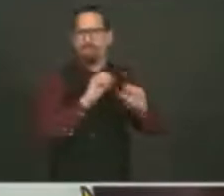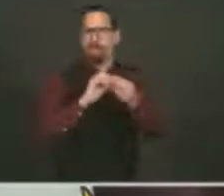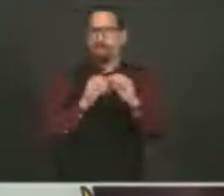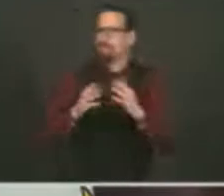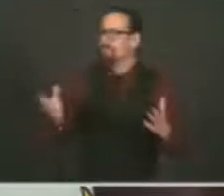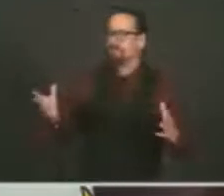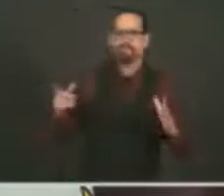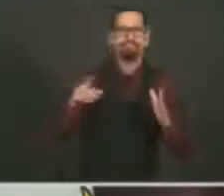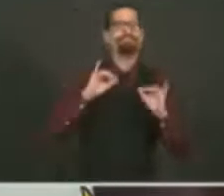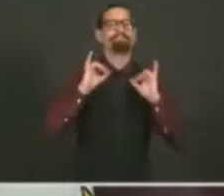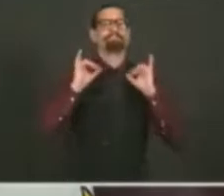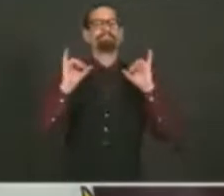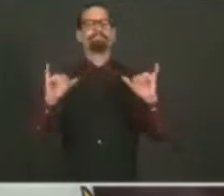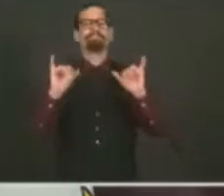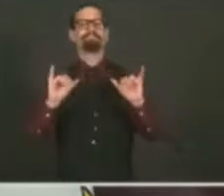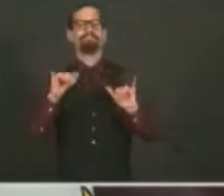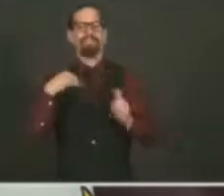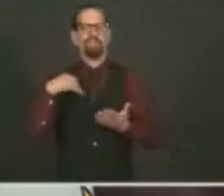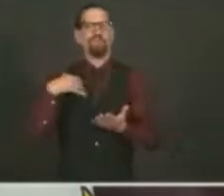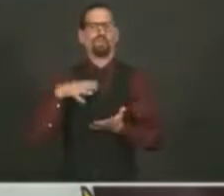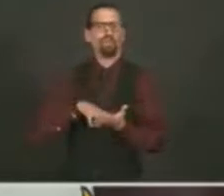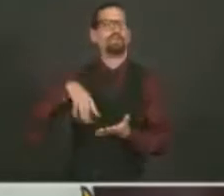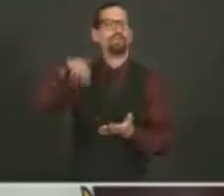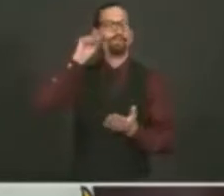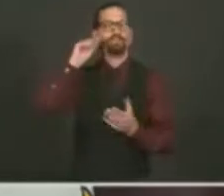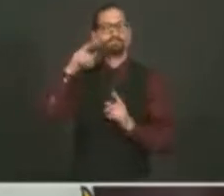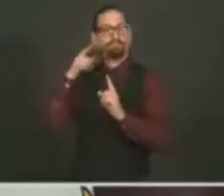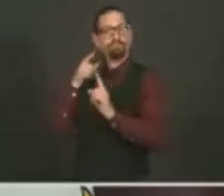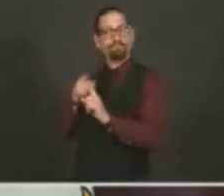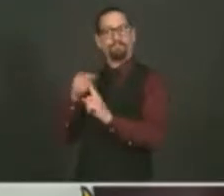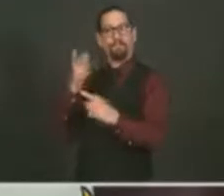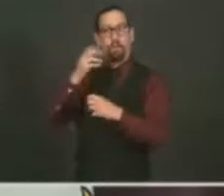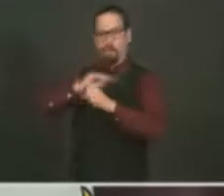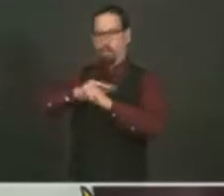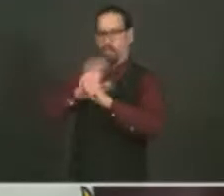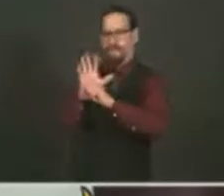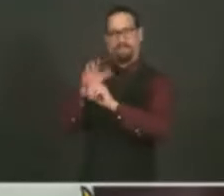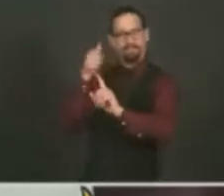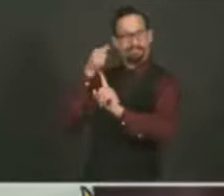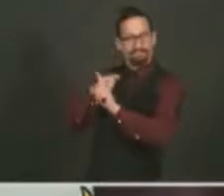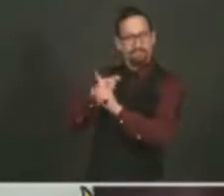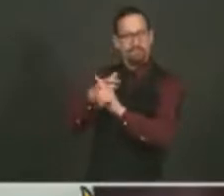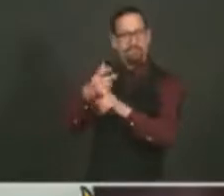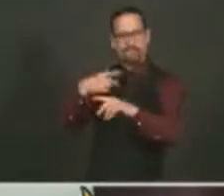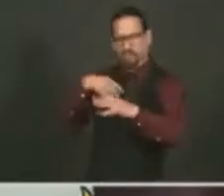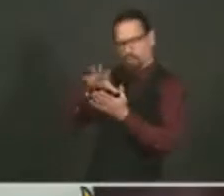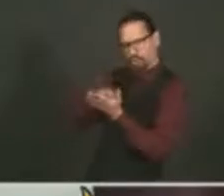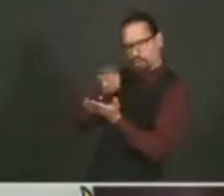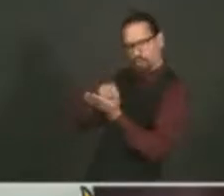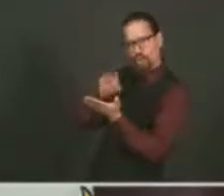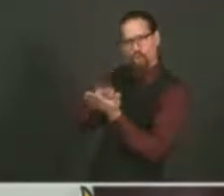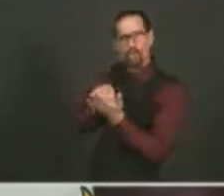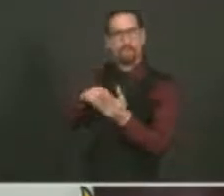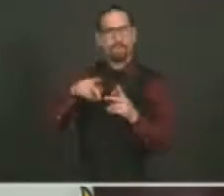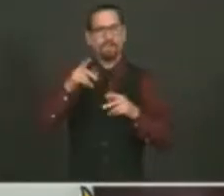We've learned to live with this virus safely in controlled settings.